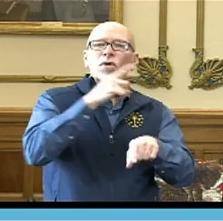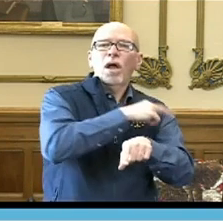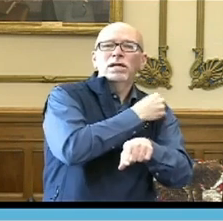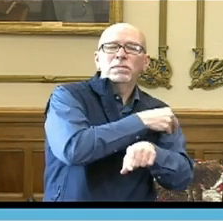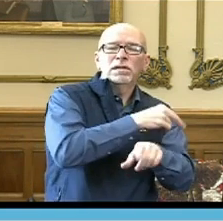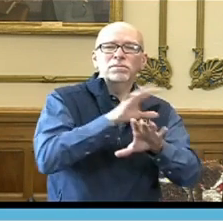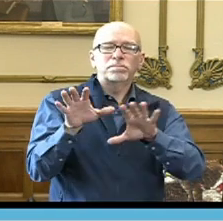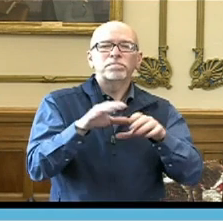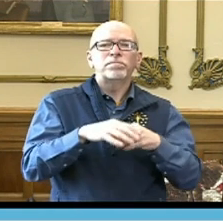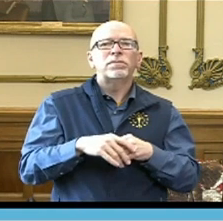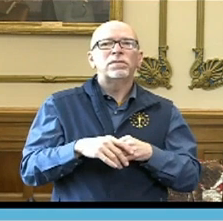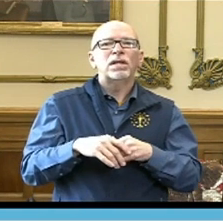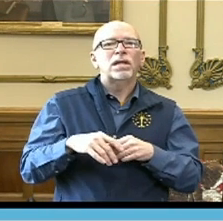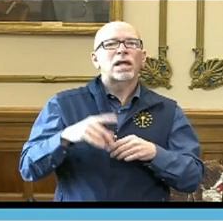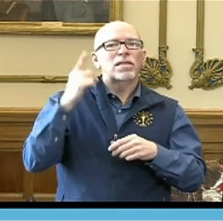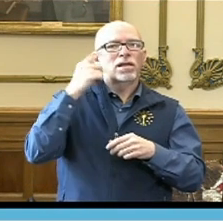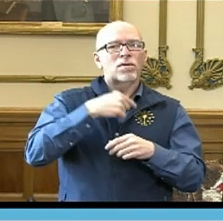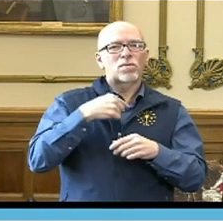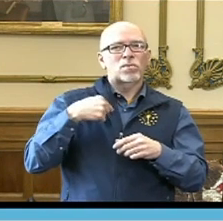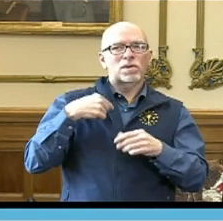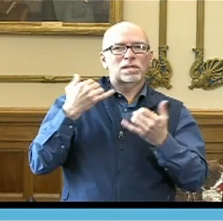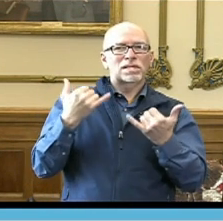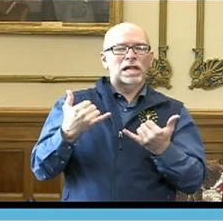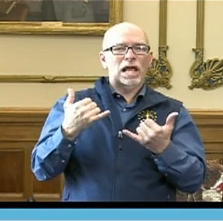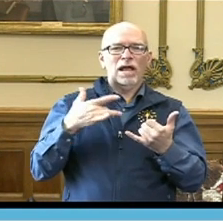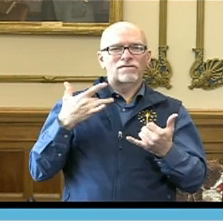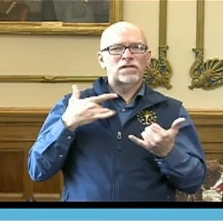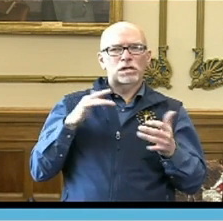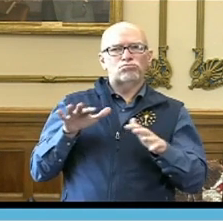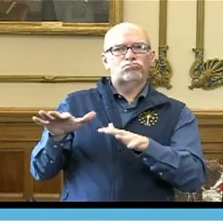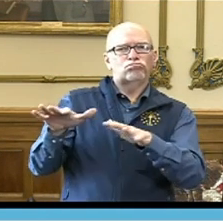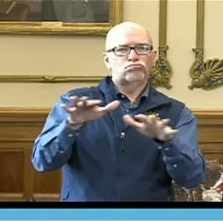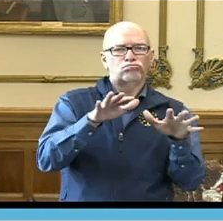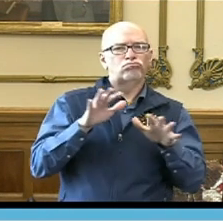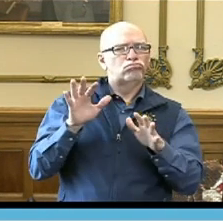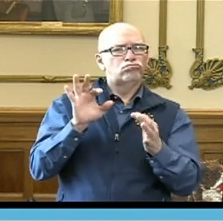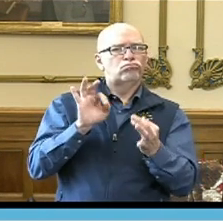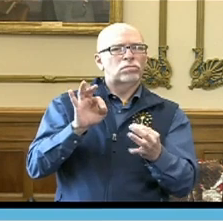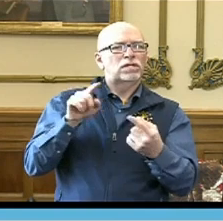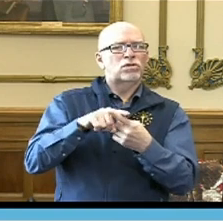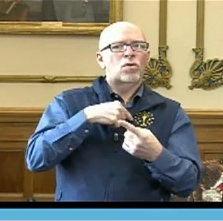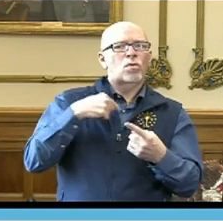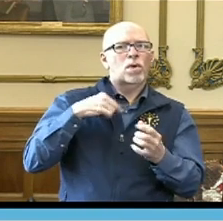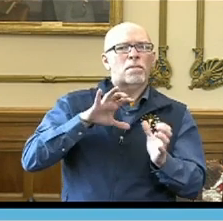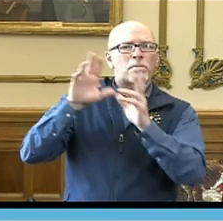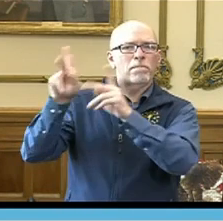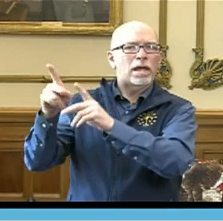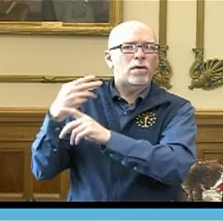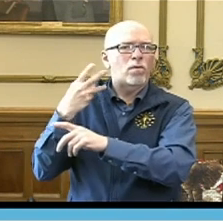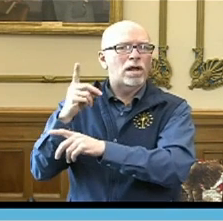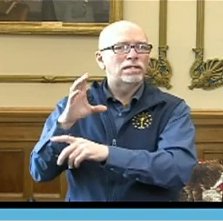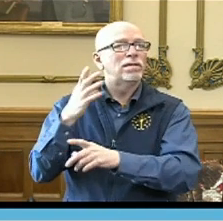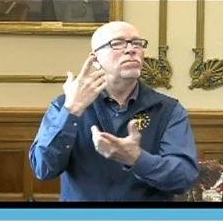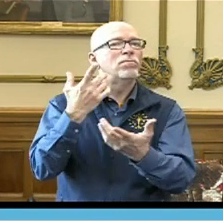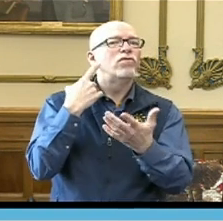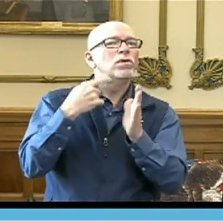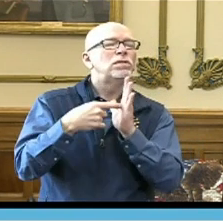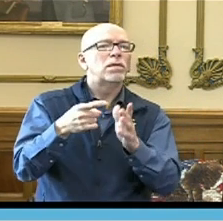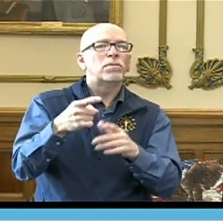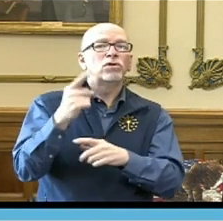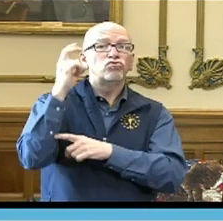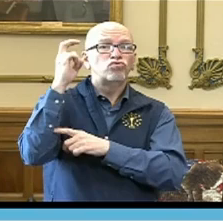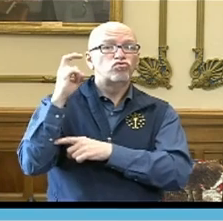hospitals, I think we've rounded it out about as good as we can until we get back. Because here's an example. The